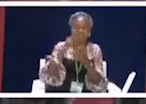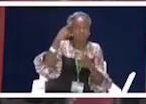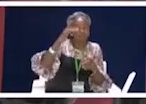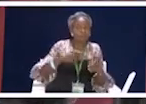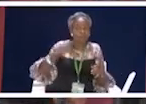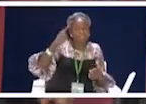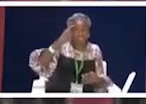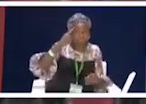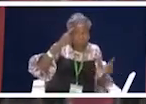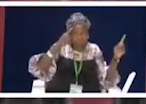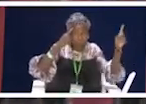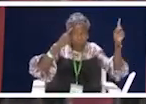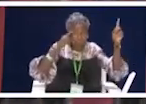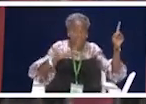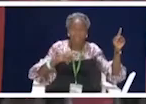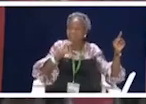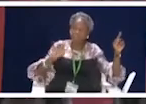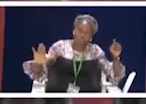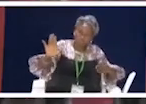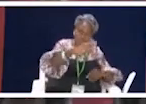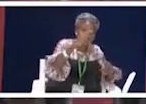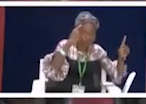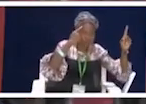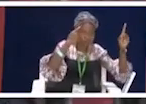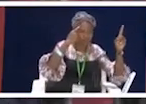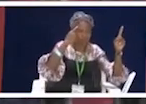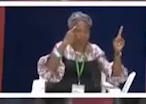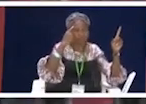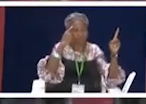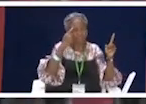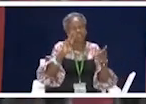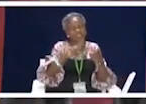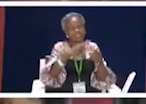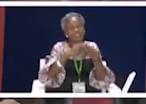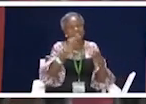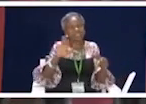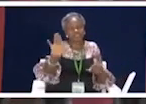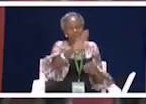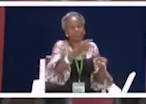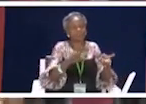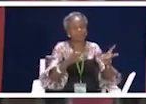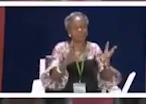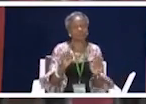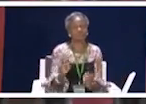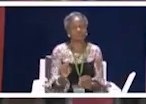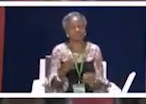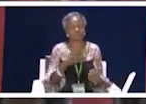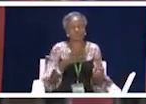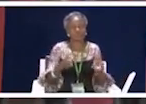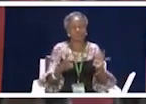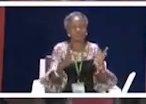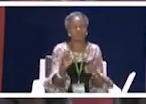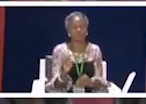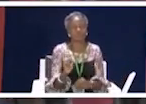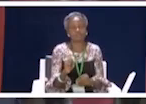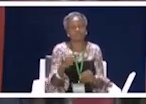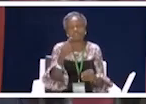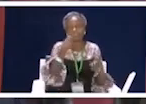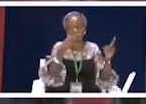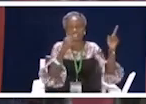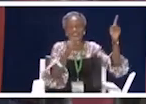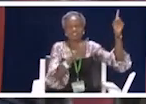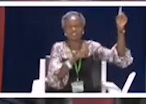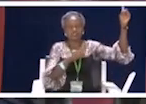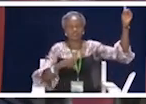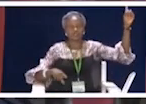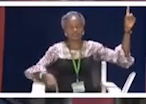thoughts are not your thoughts, neither are your ways my ways, saith